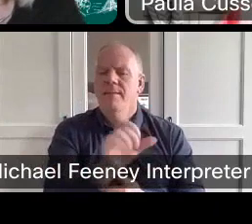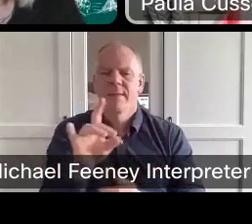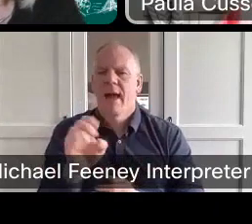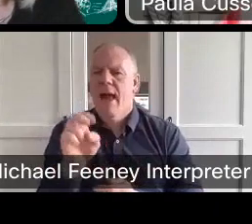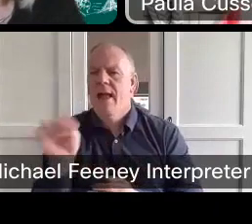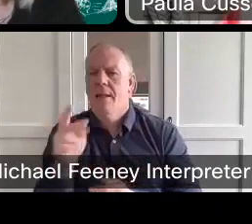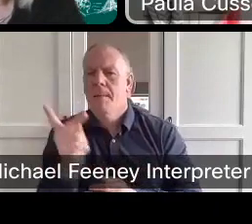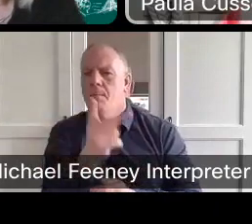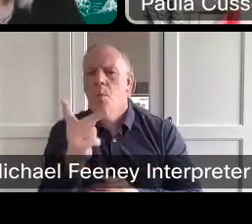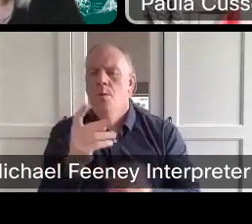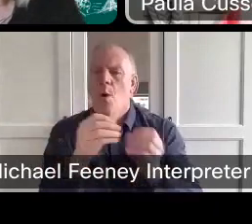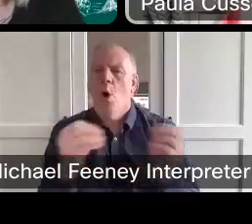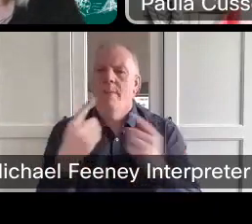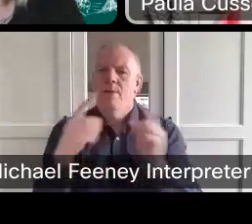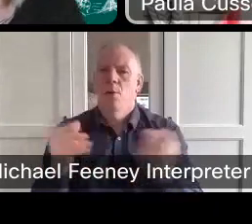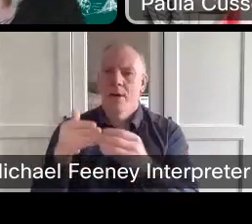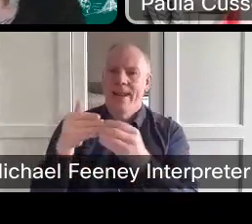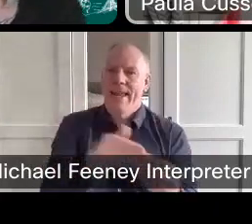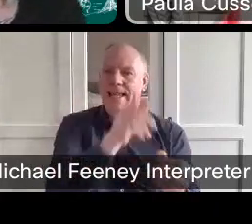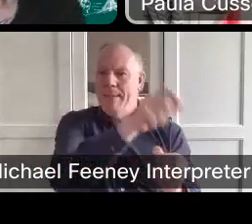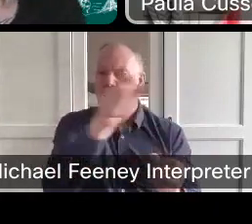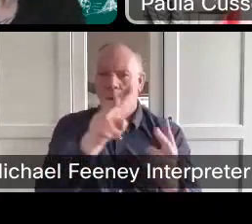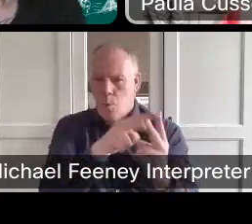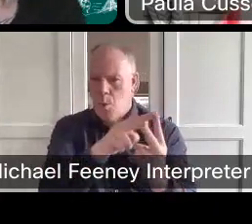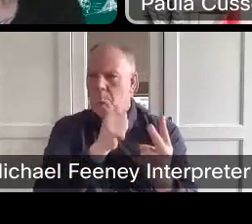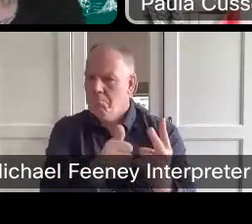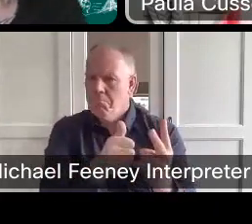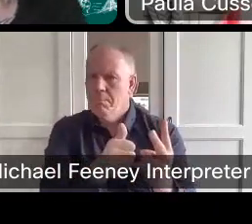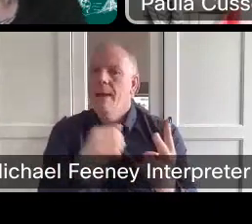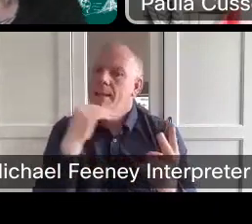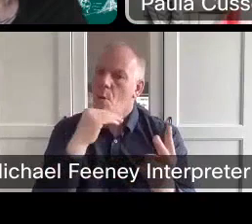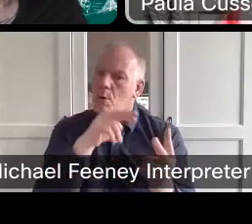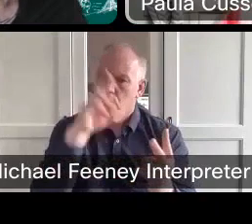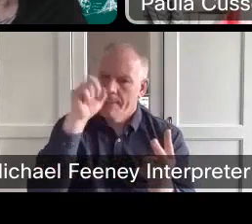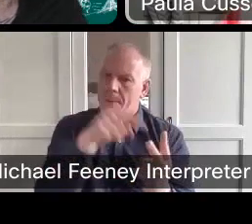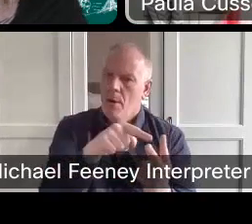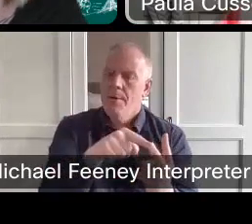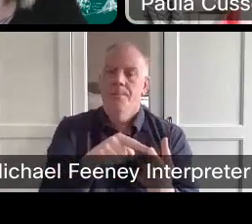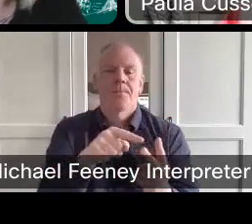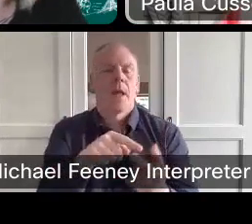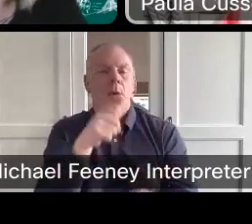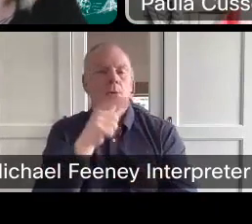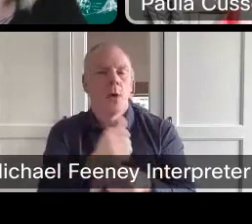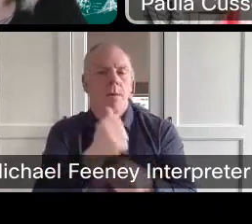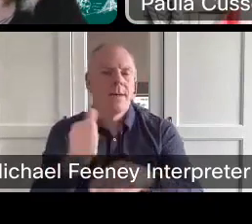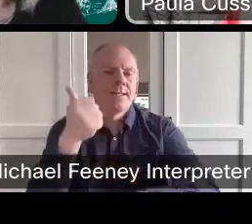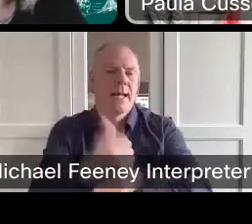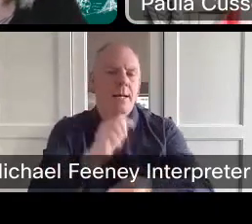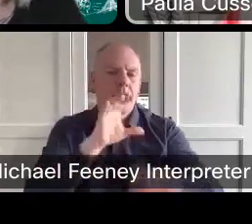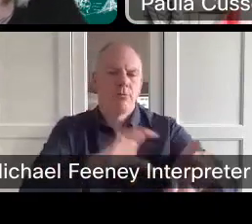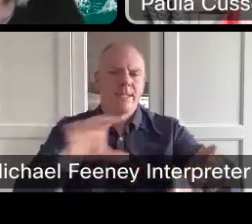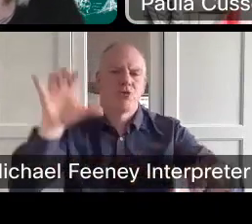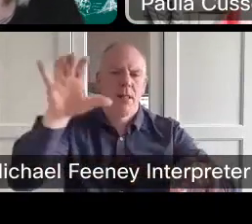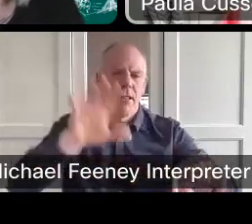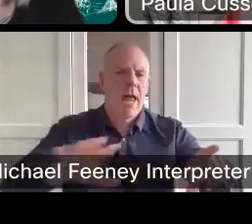open disclosure leads, which I think is really important. And just in relation to the setting up of the regional